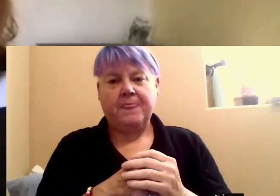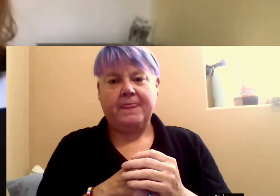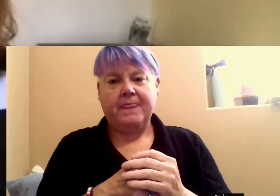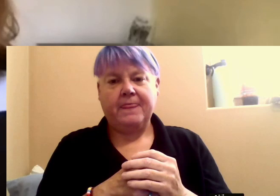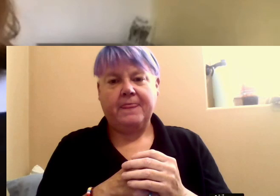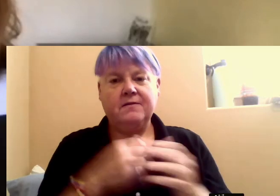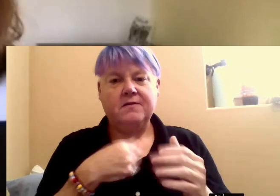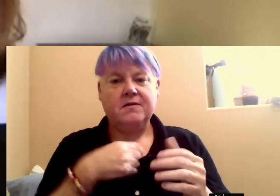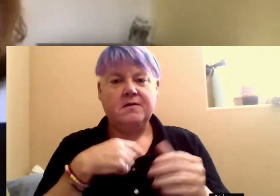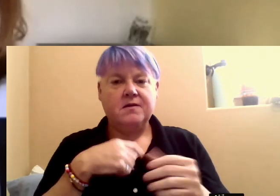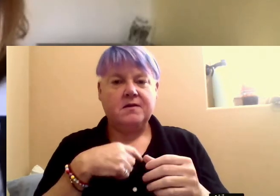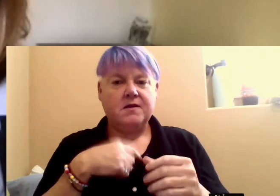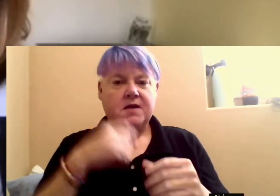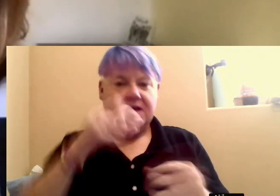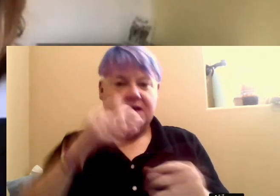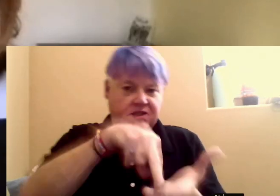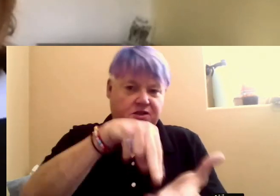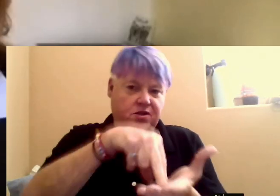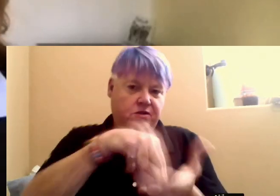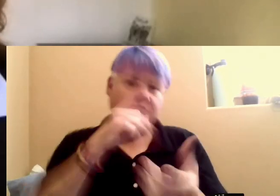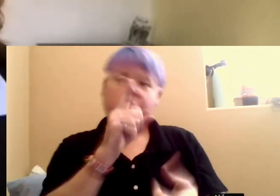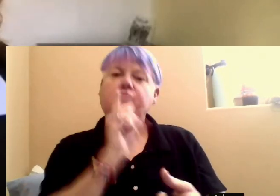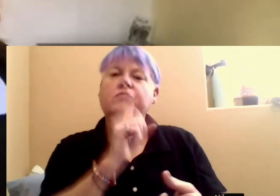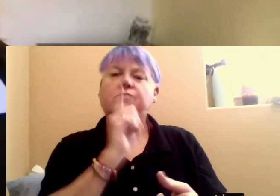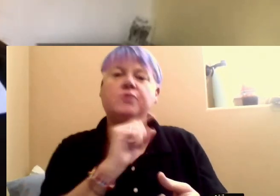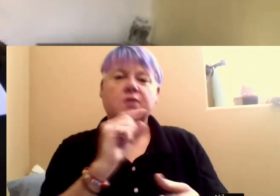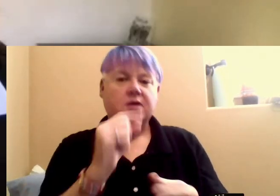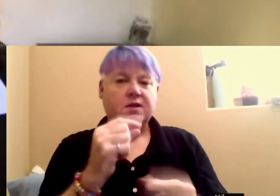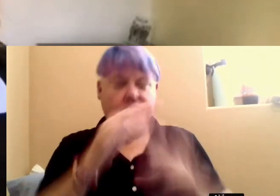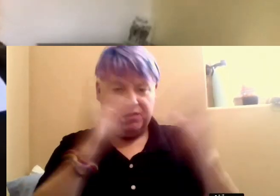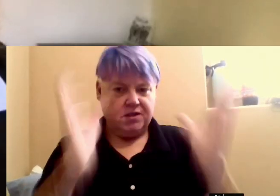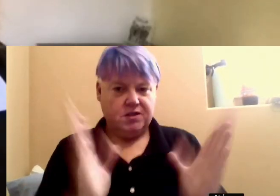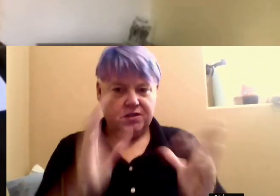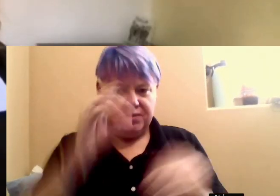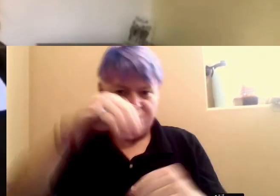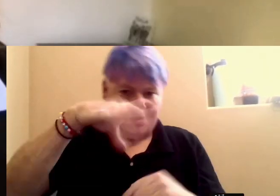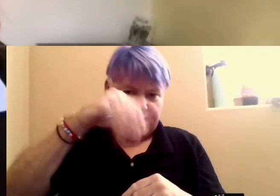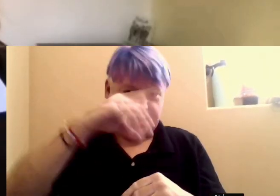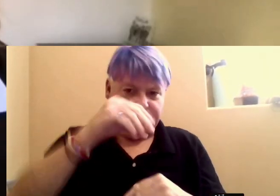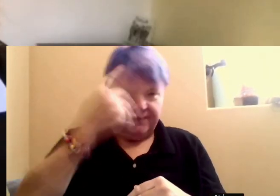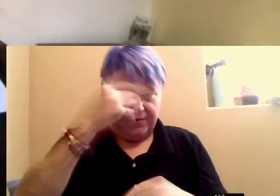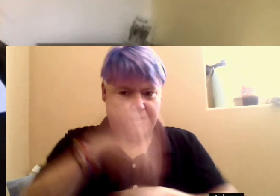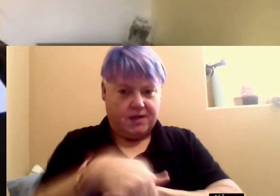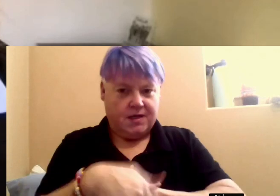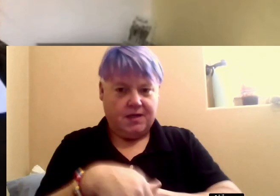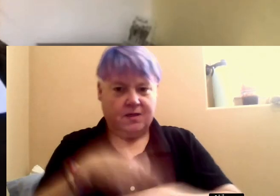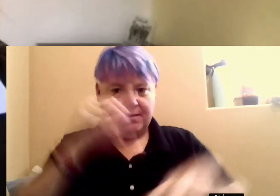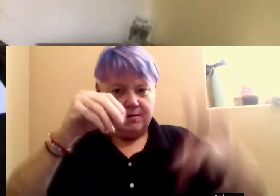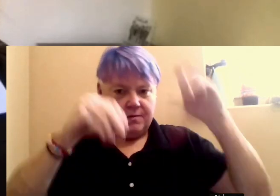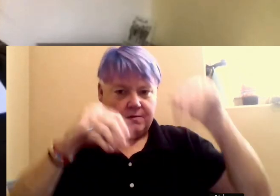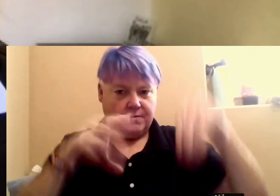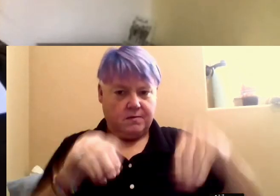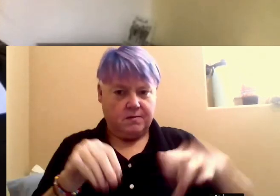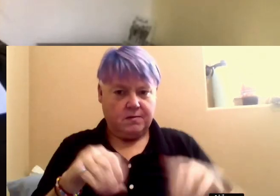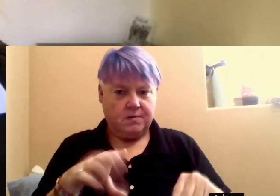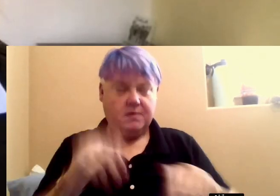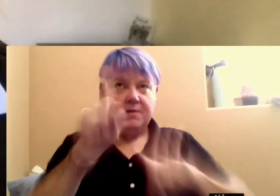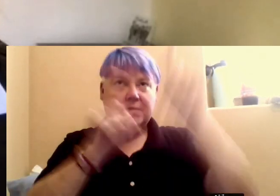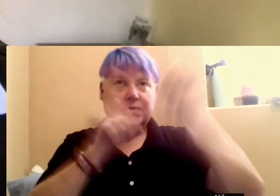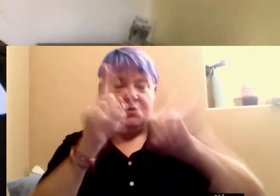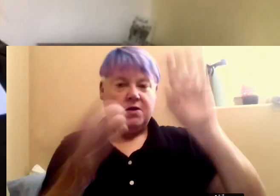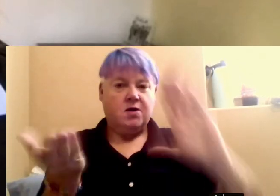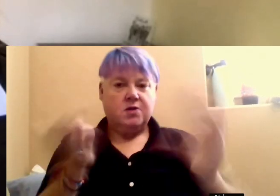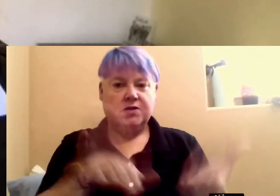I stood alone in the street, watching the silent house turn down for the night. One by one, the lights blinked out like stars dying in an